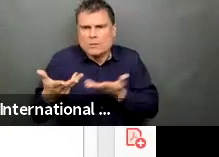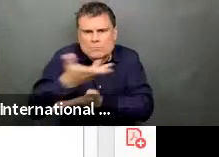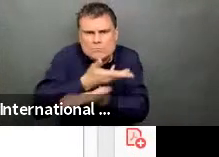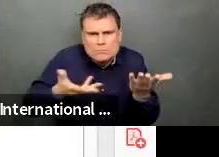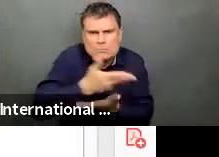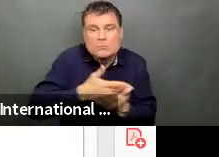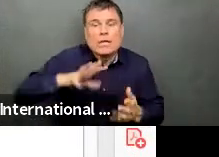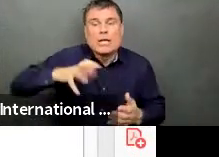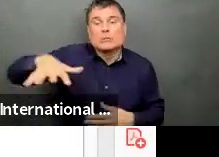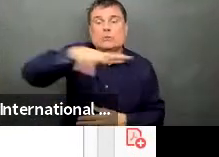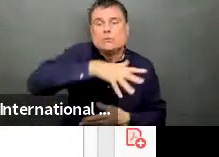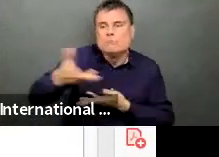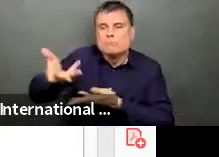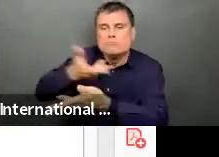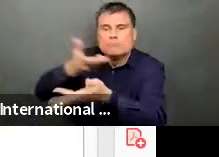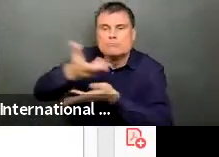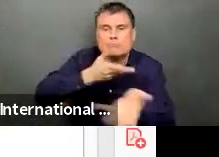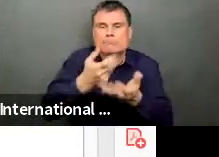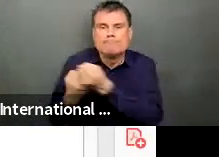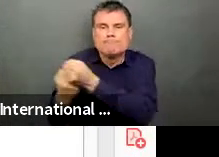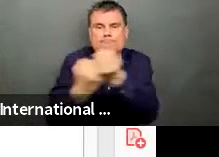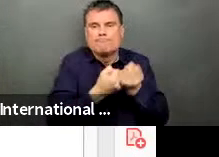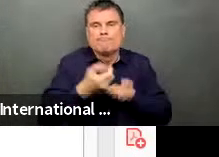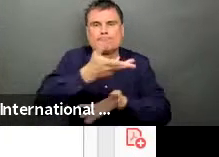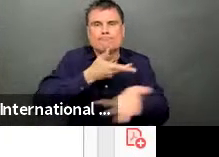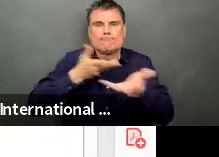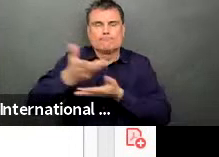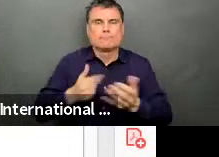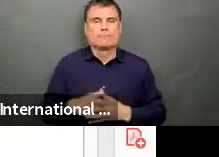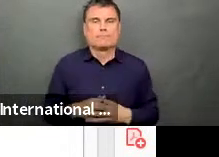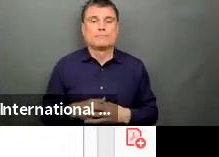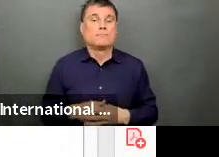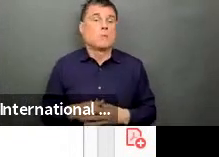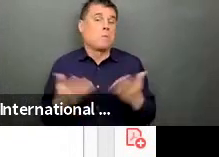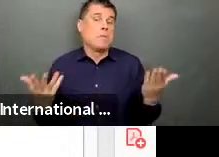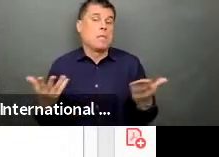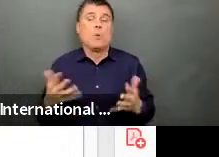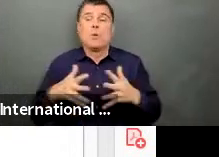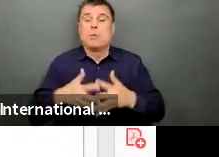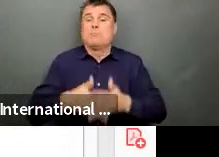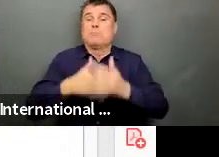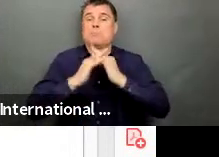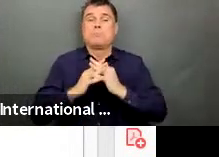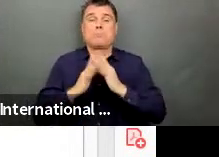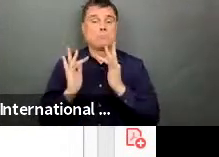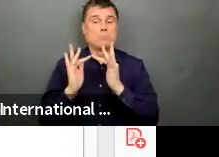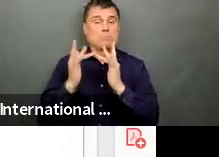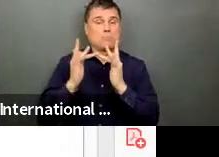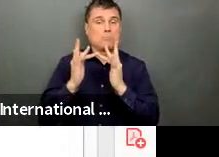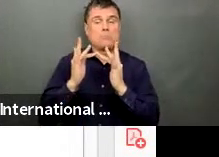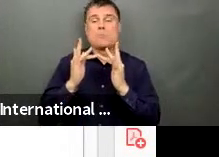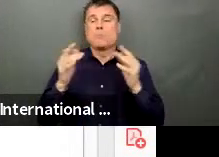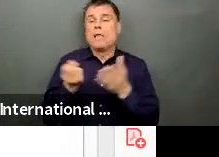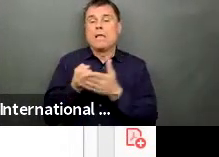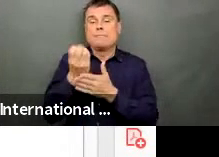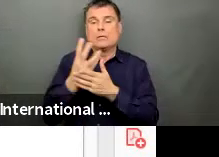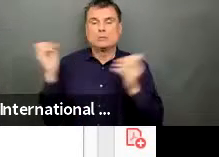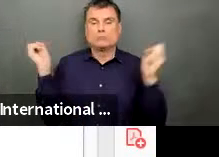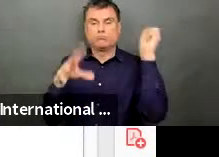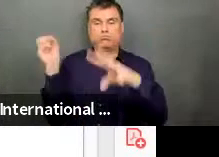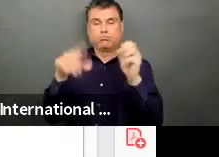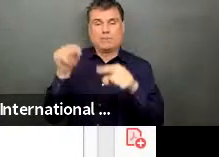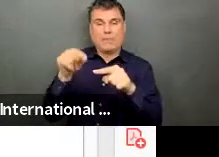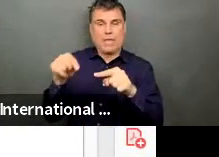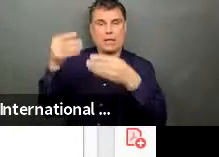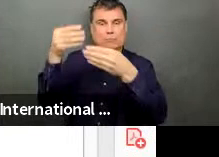include launching a platform for regular exchange of knowledge and good practices by the governments and other national